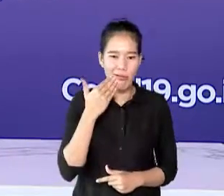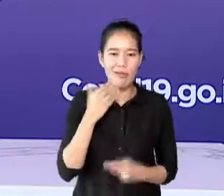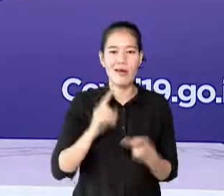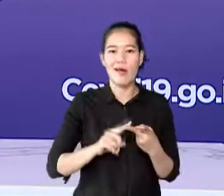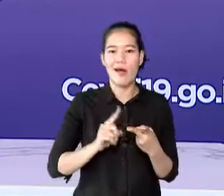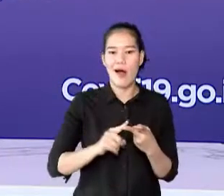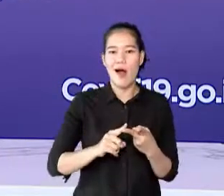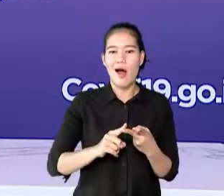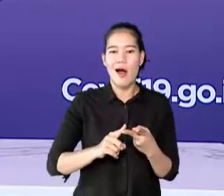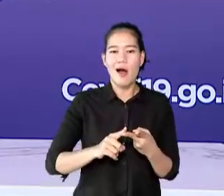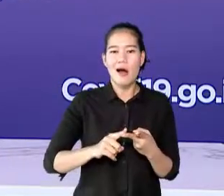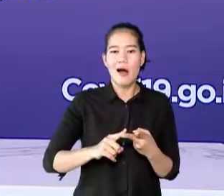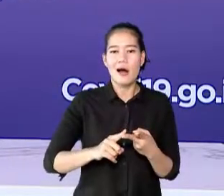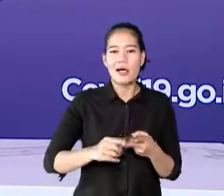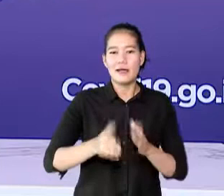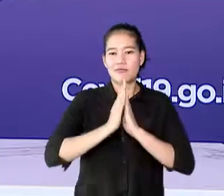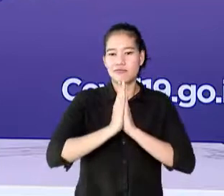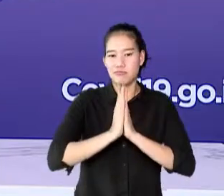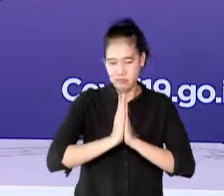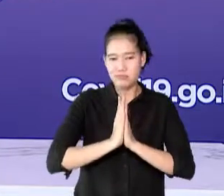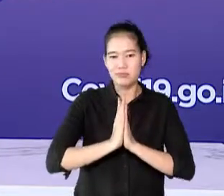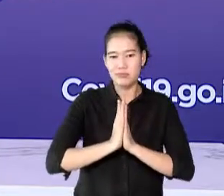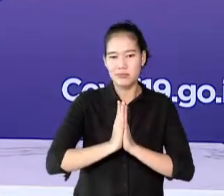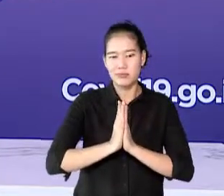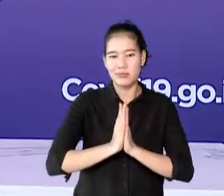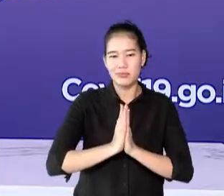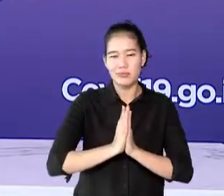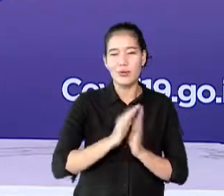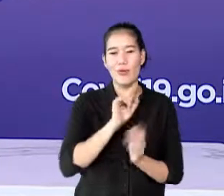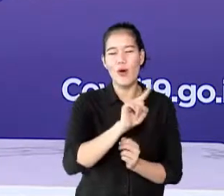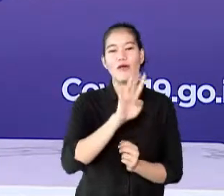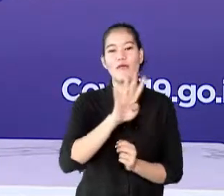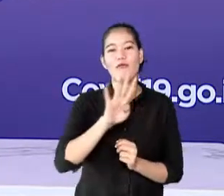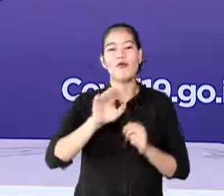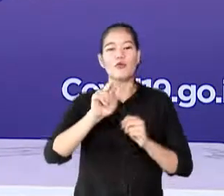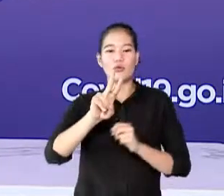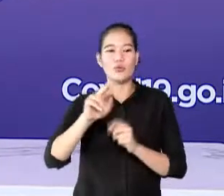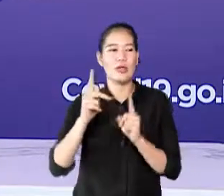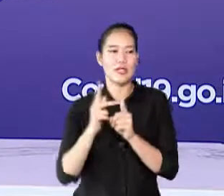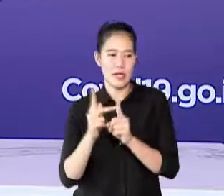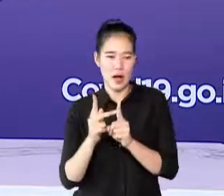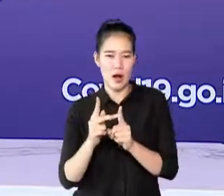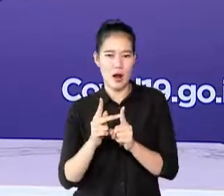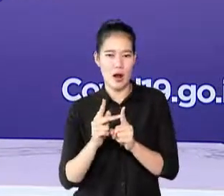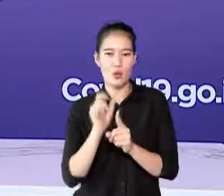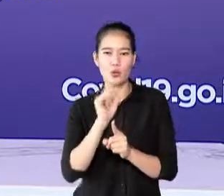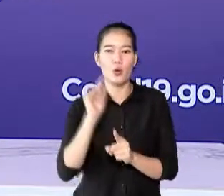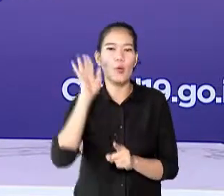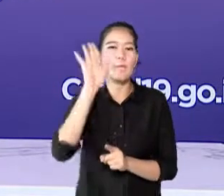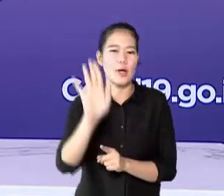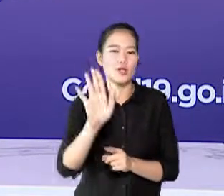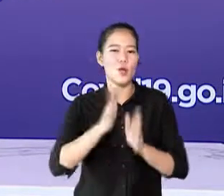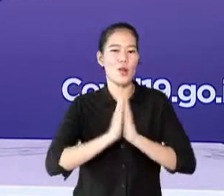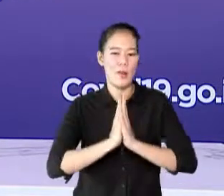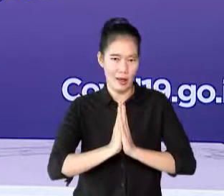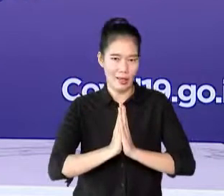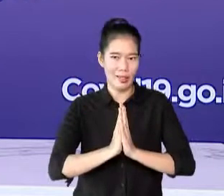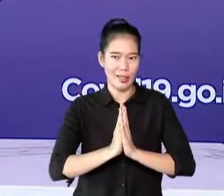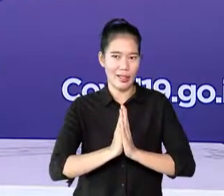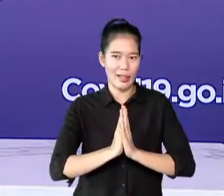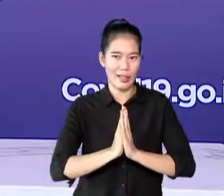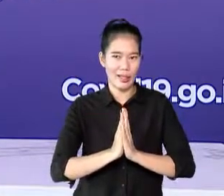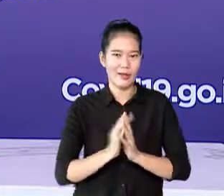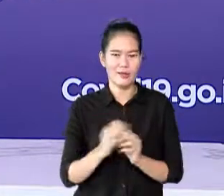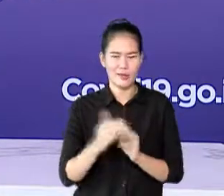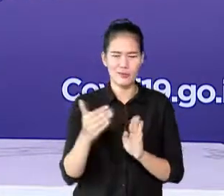the Idul Fitri 1442 Hijriah celebrations next month, based on some